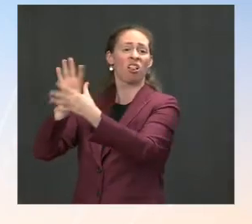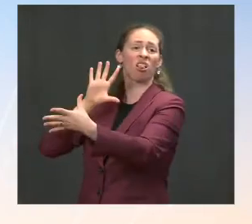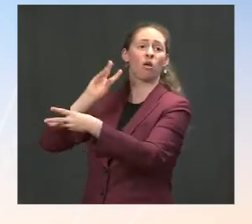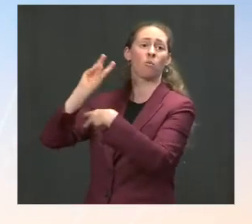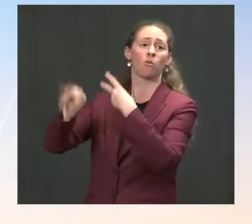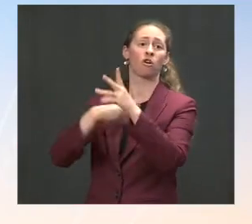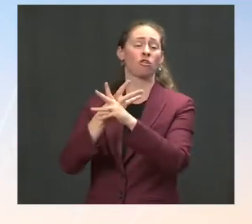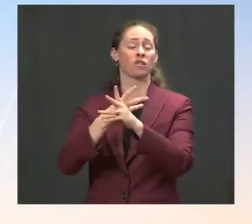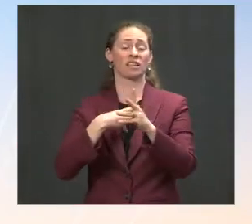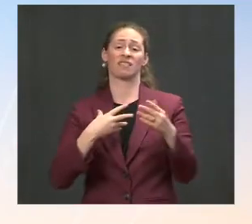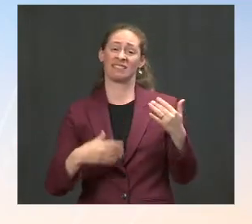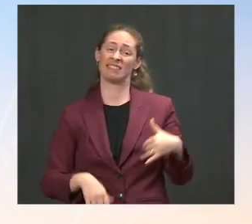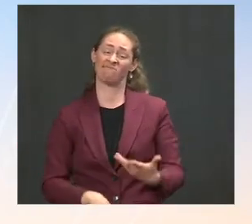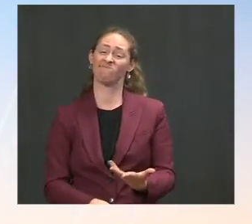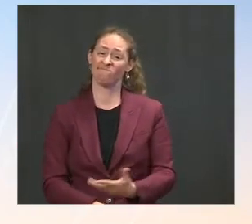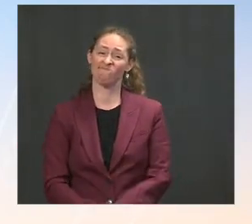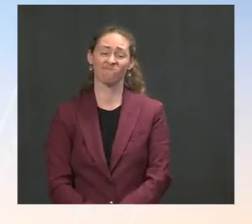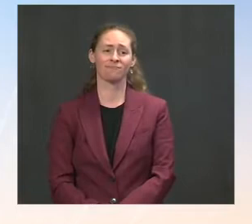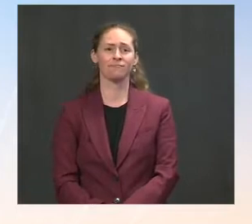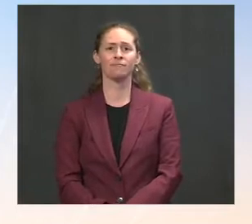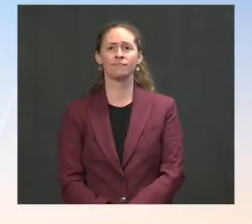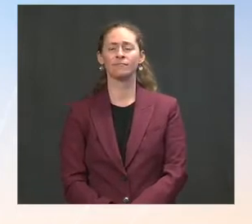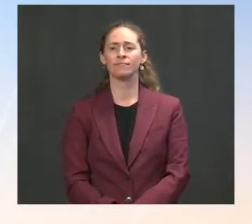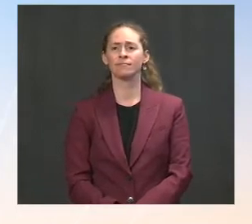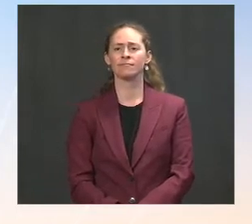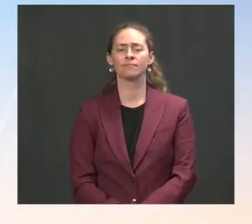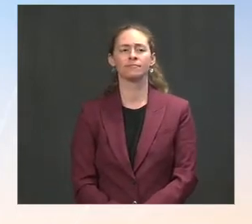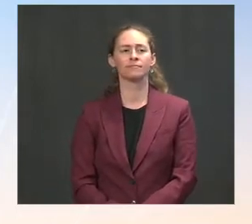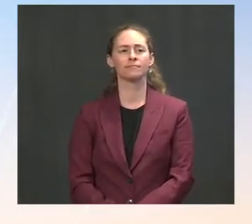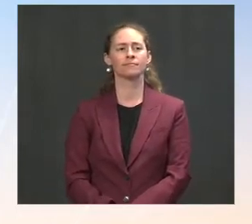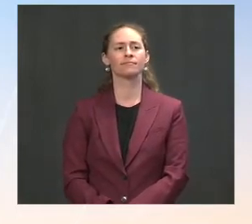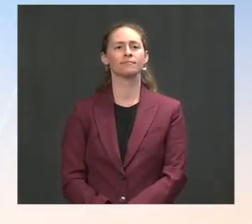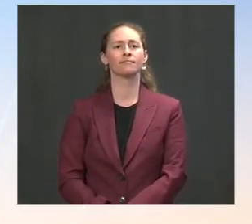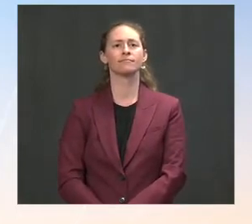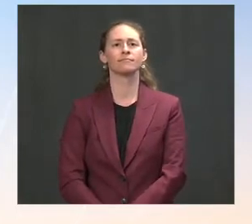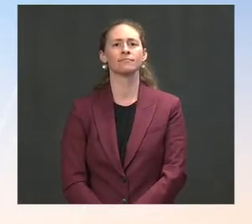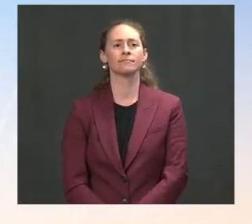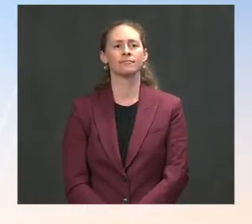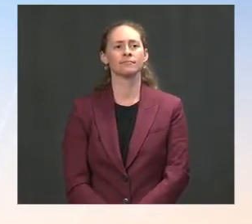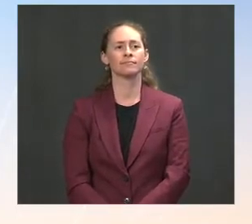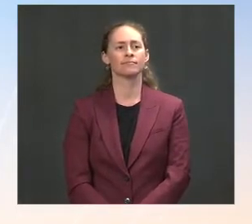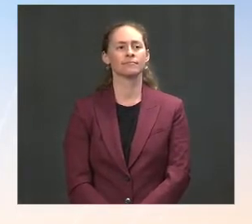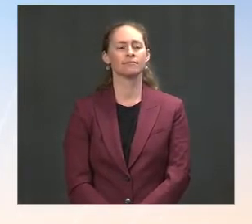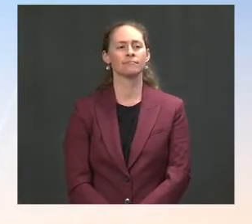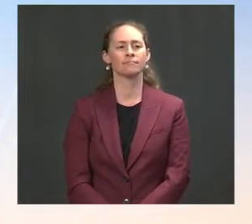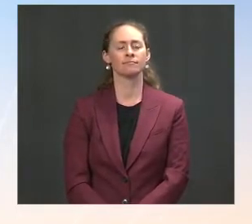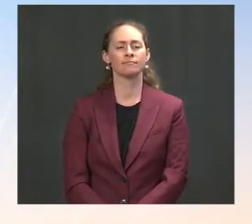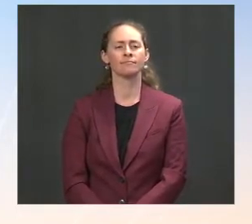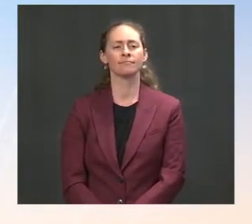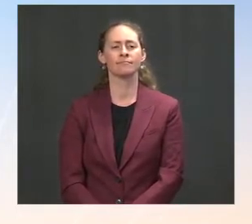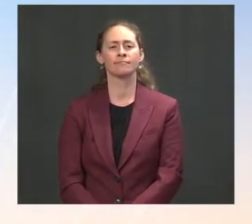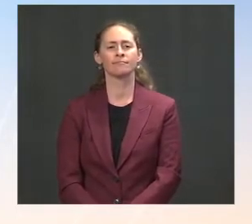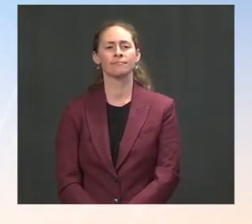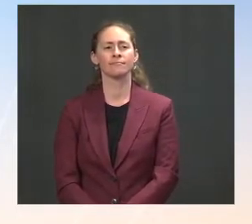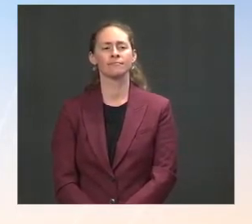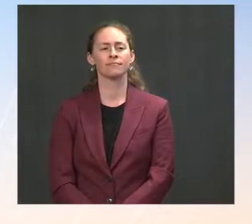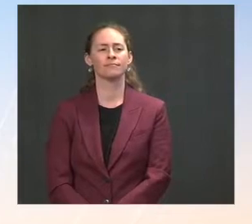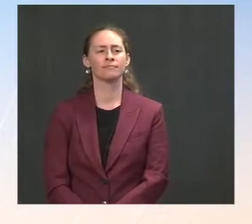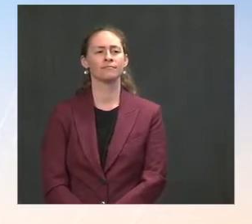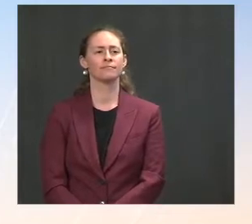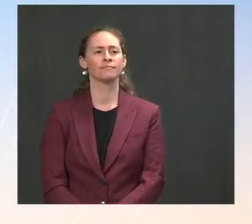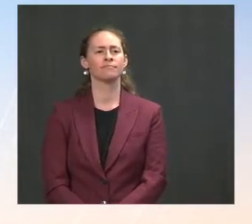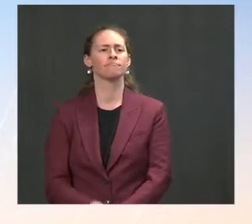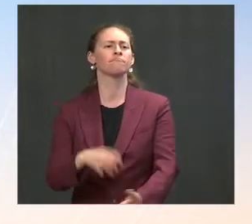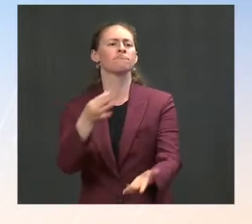because Go ahead in the back. I'm just going to keep going around so I can get some more people. On vaccines, you've been asked about the travel restrictions